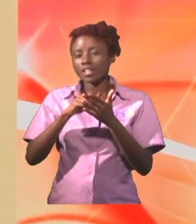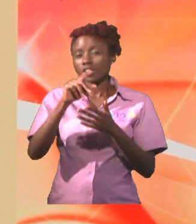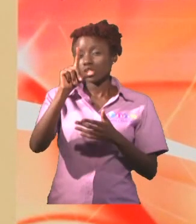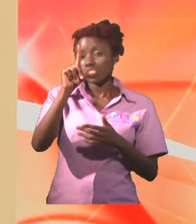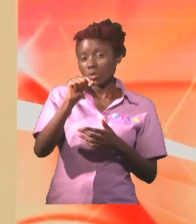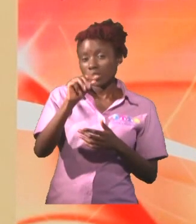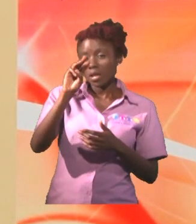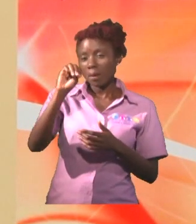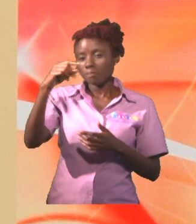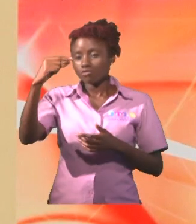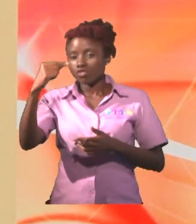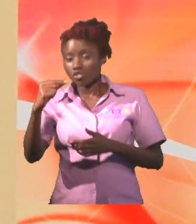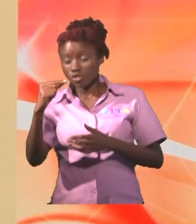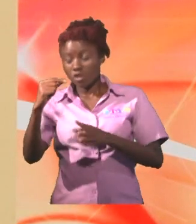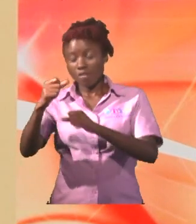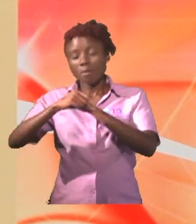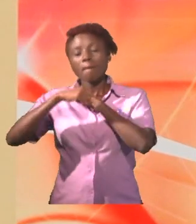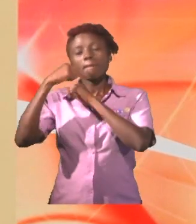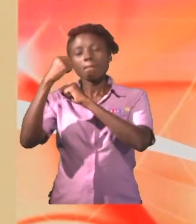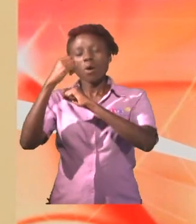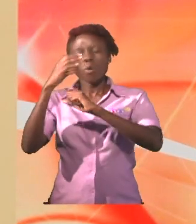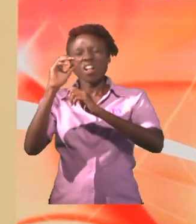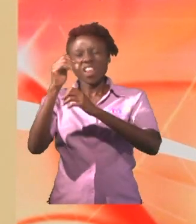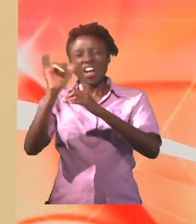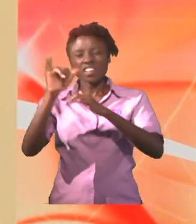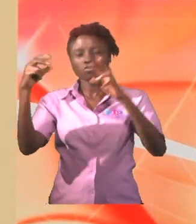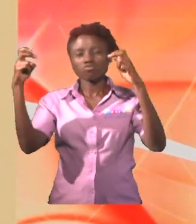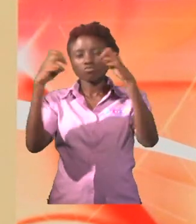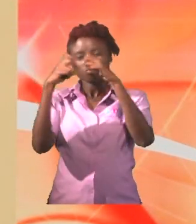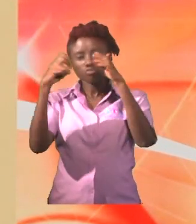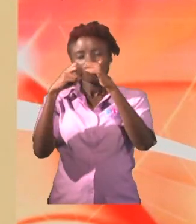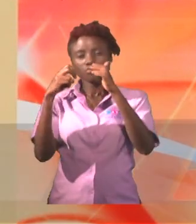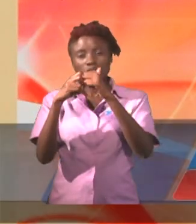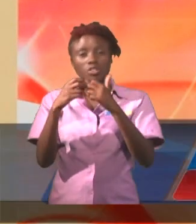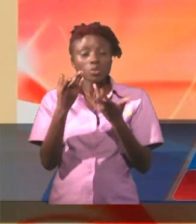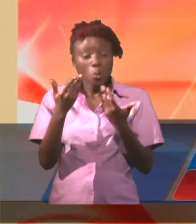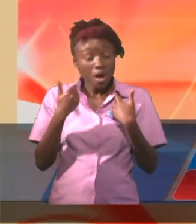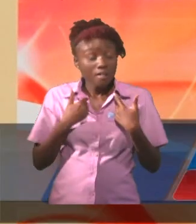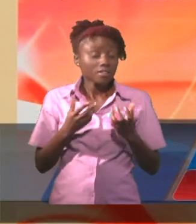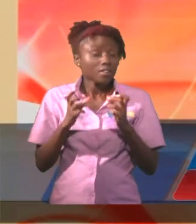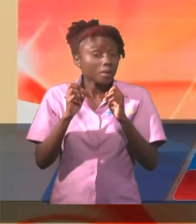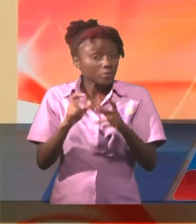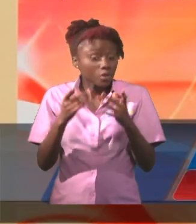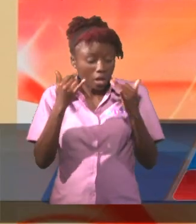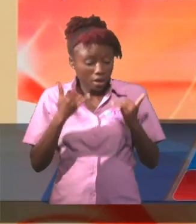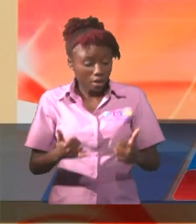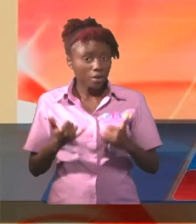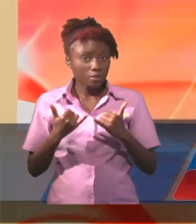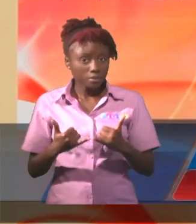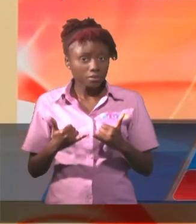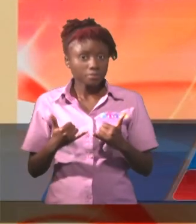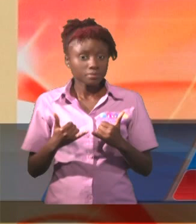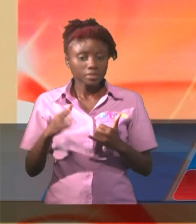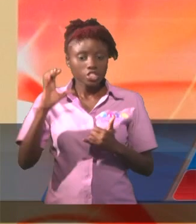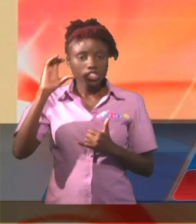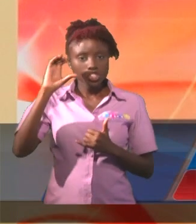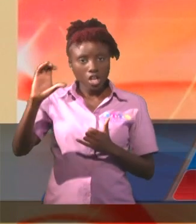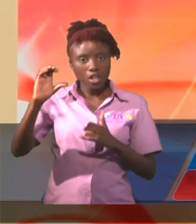power for development on this island, that you have an opportunity, as we're doing here in